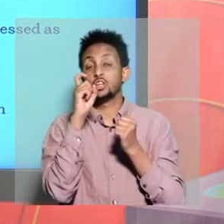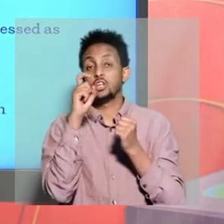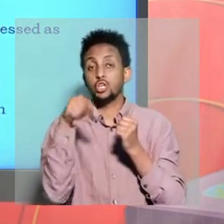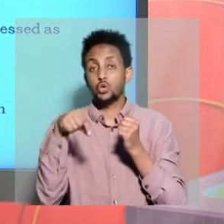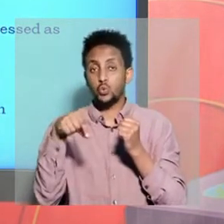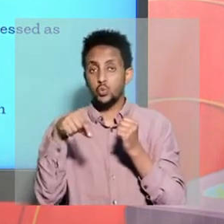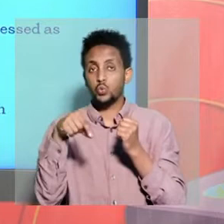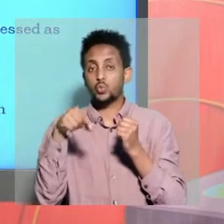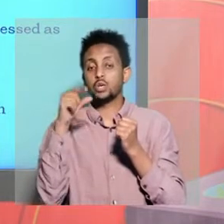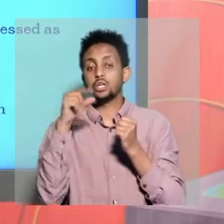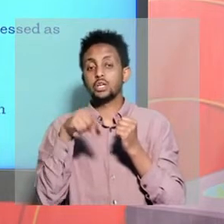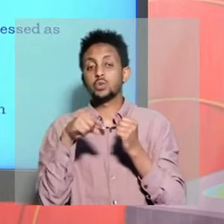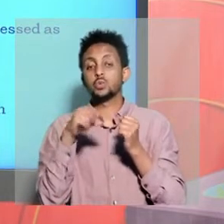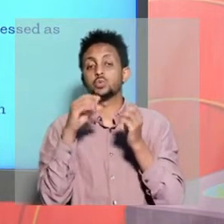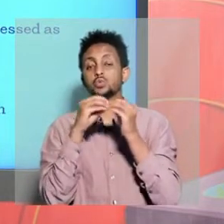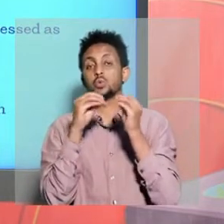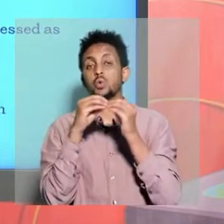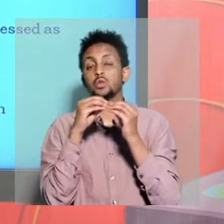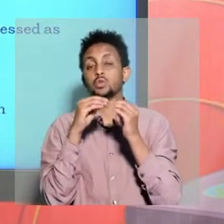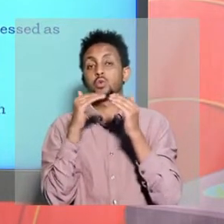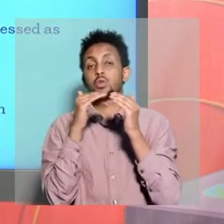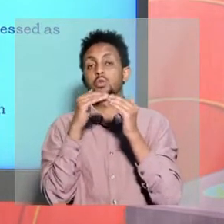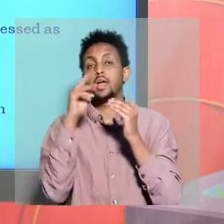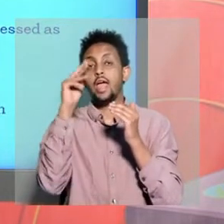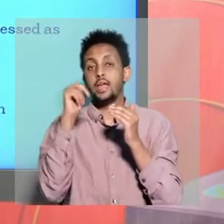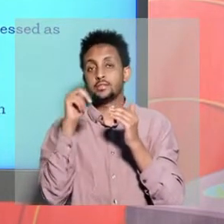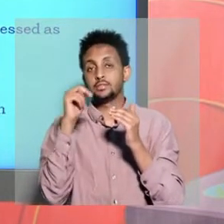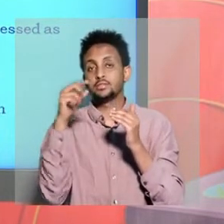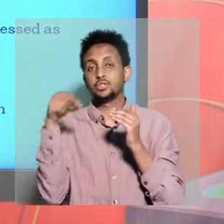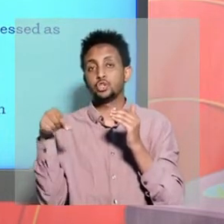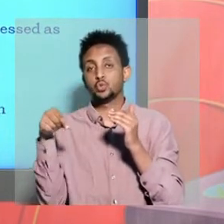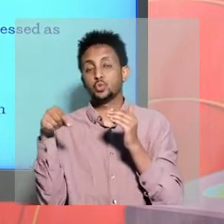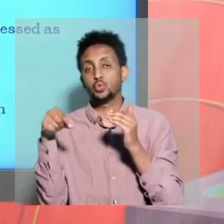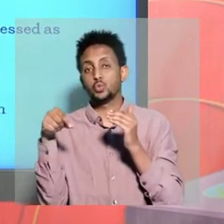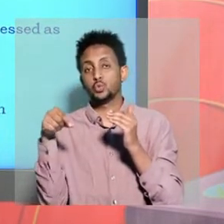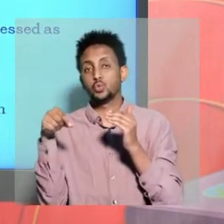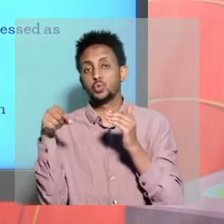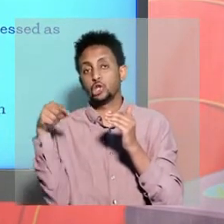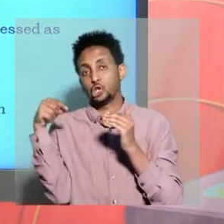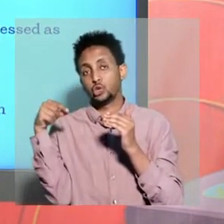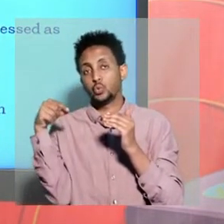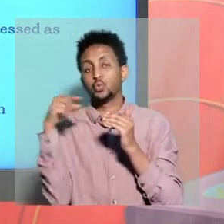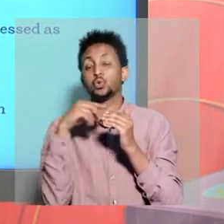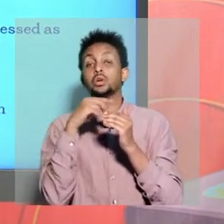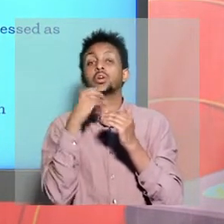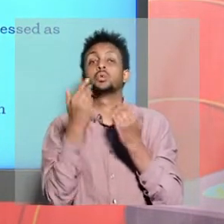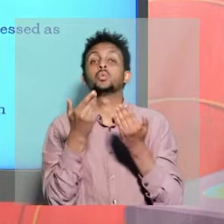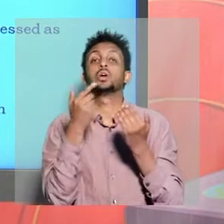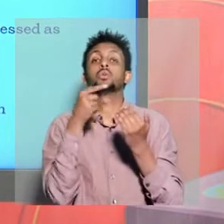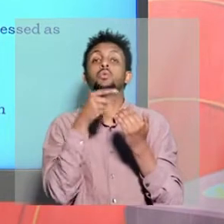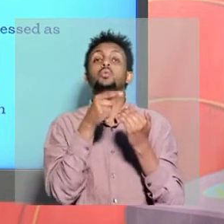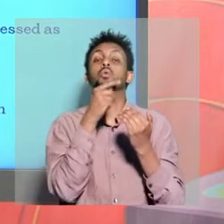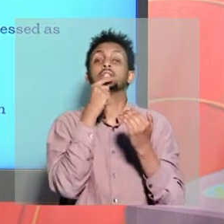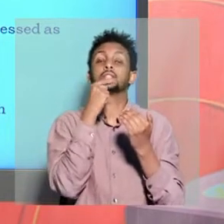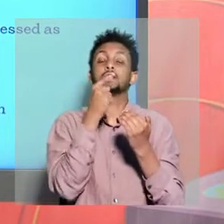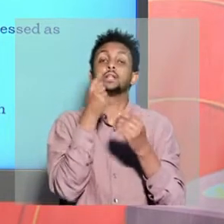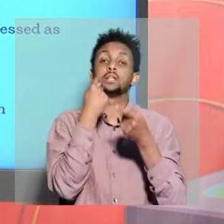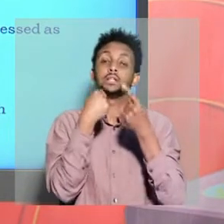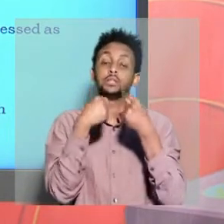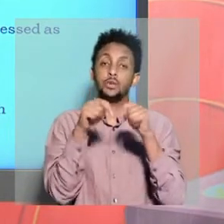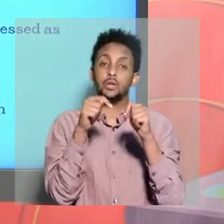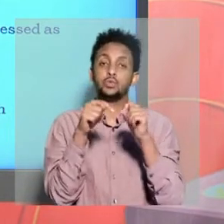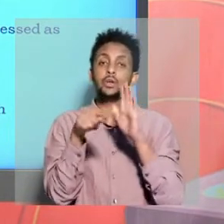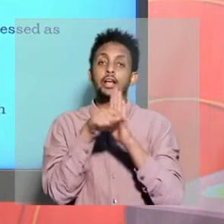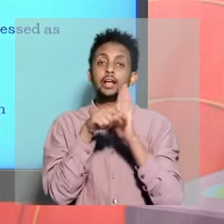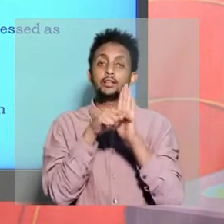where n is the integral, okay? The integral number, plus or minus, might be electrons or protons, so that